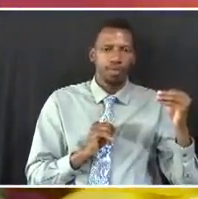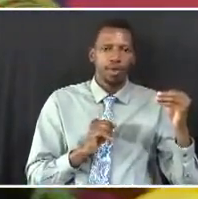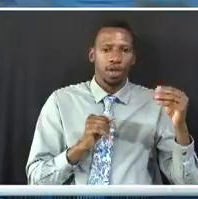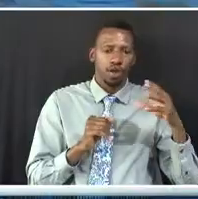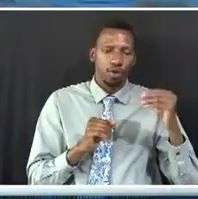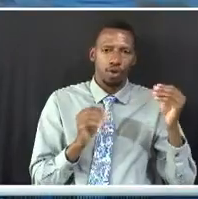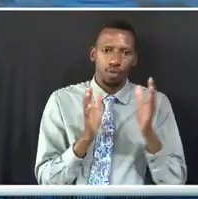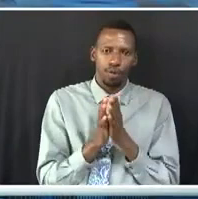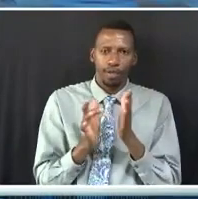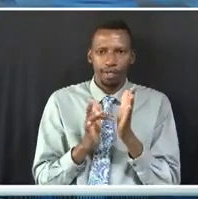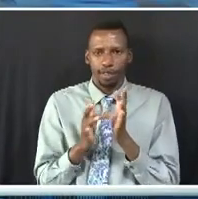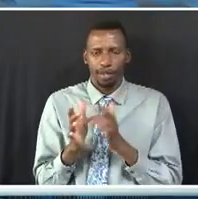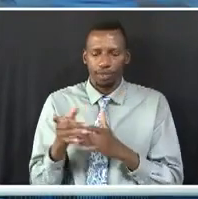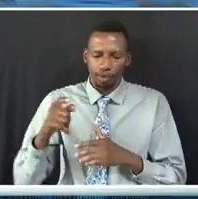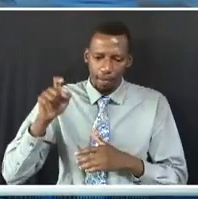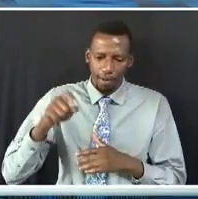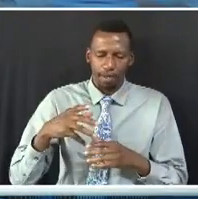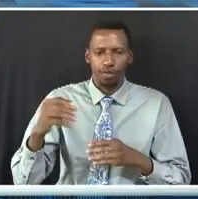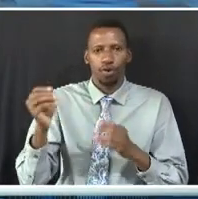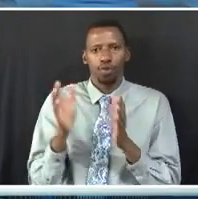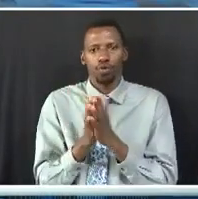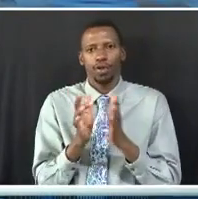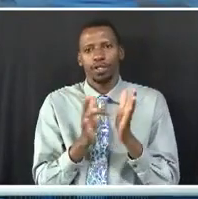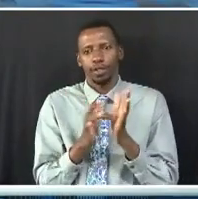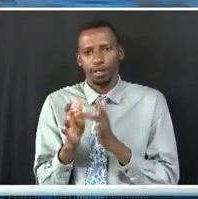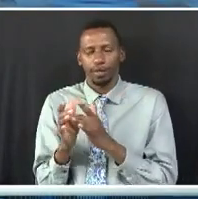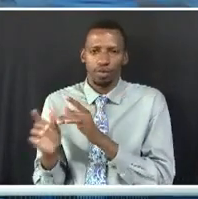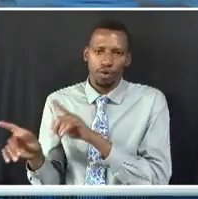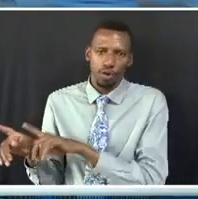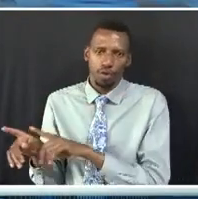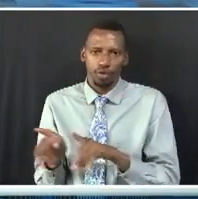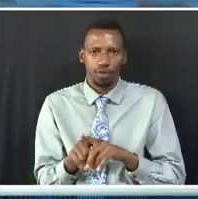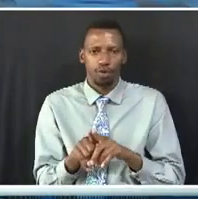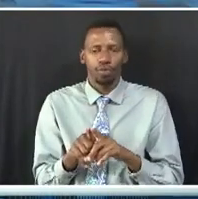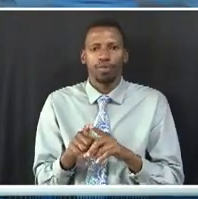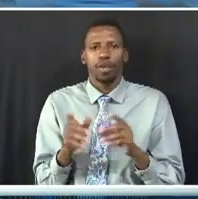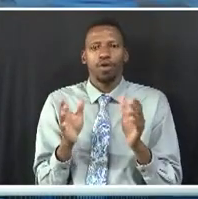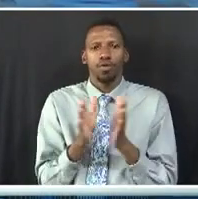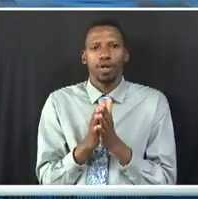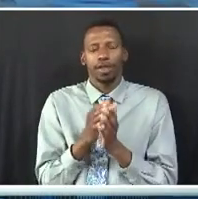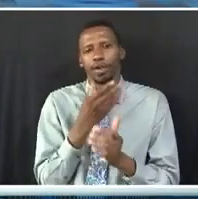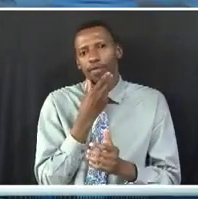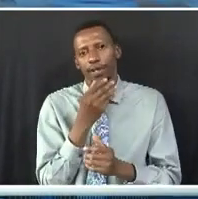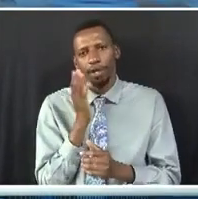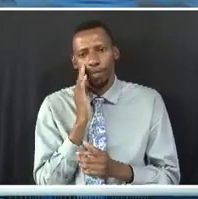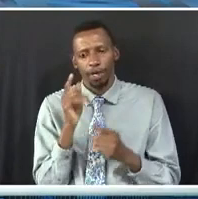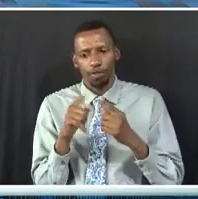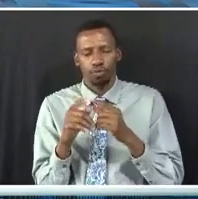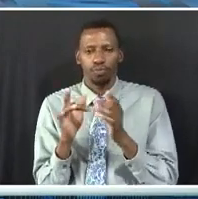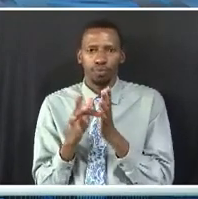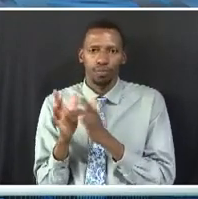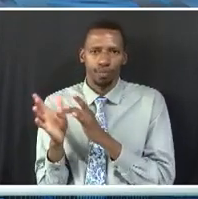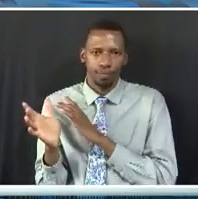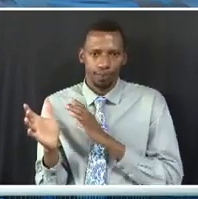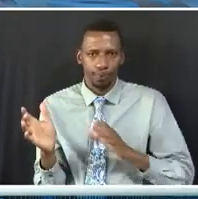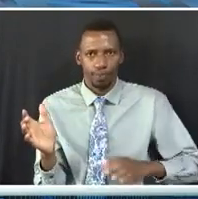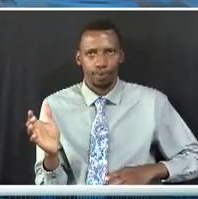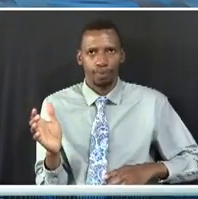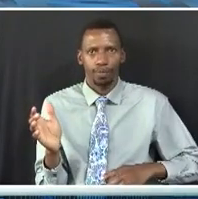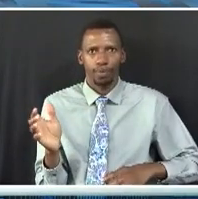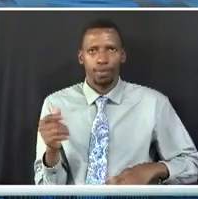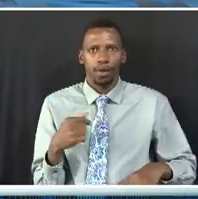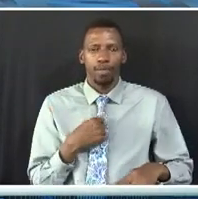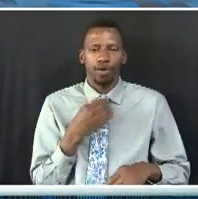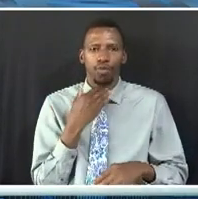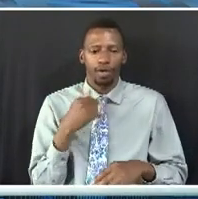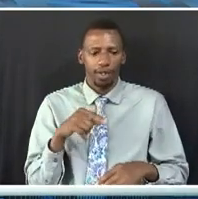We need to go with Jesus. And can we also go with our parents to Jesus Christ? That should be. I want us